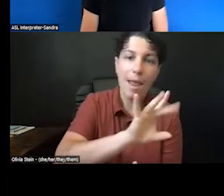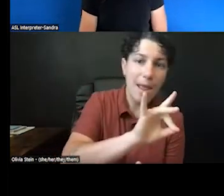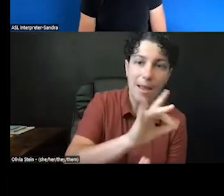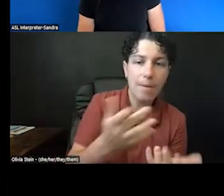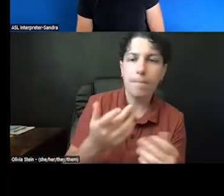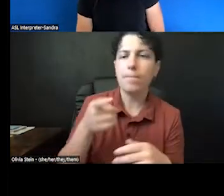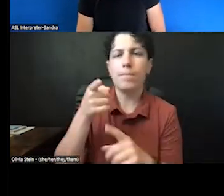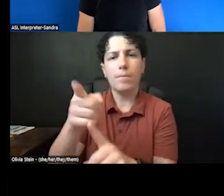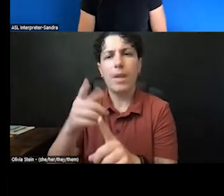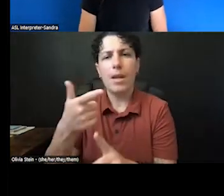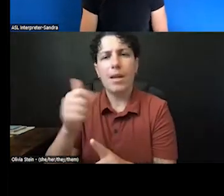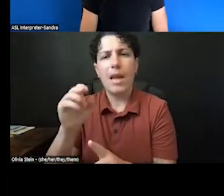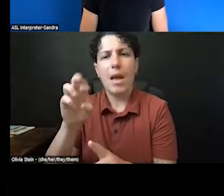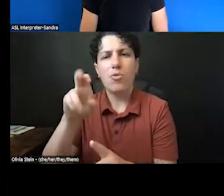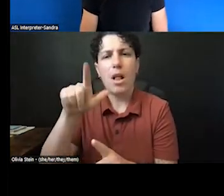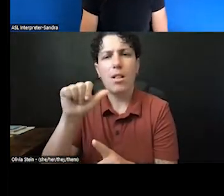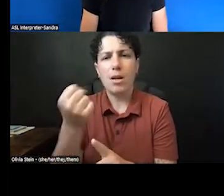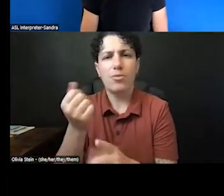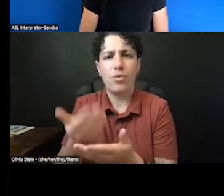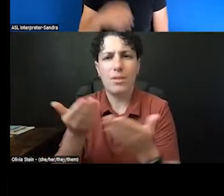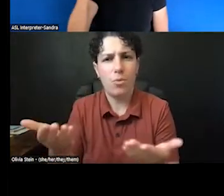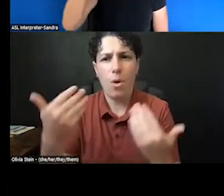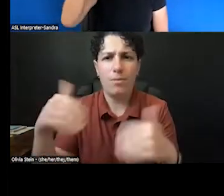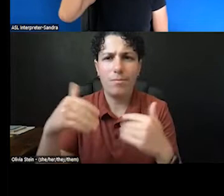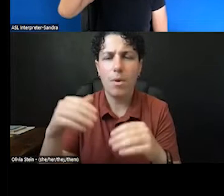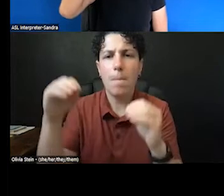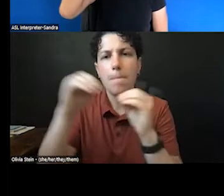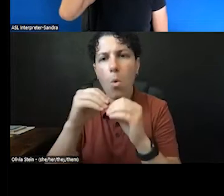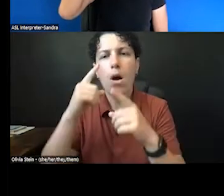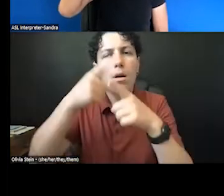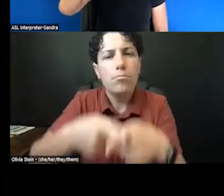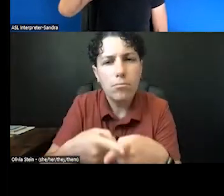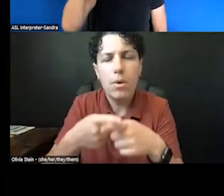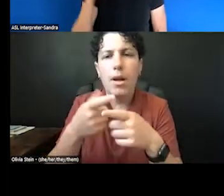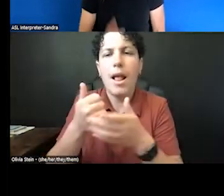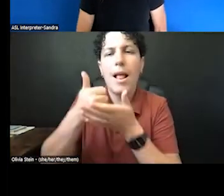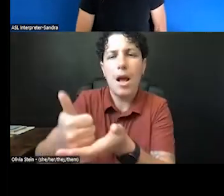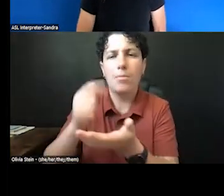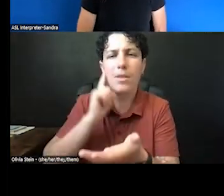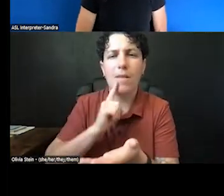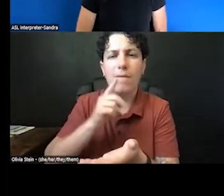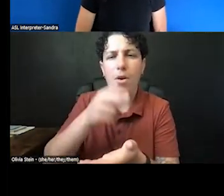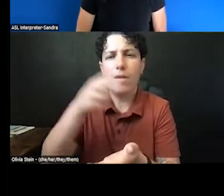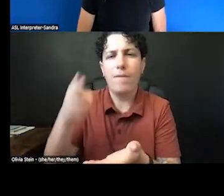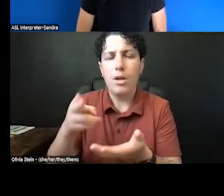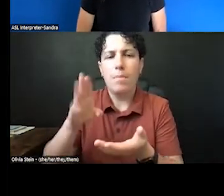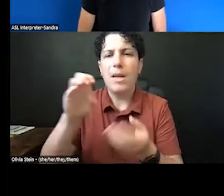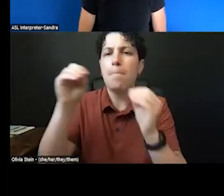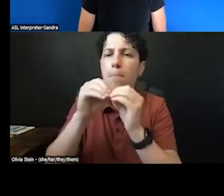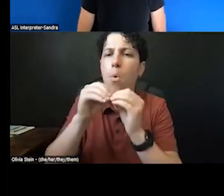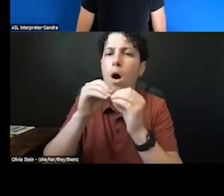matter if it's a 911 or a 988. Gabriella's resource is amazing. And